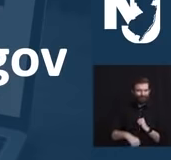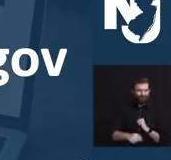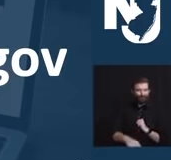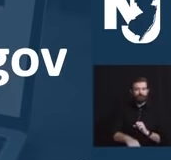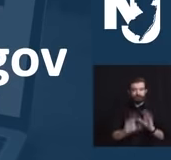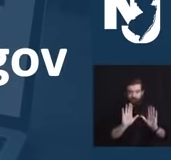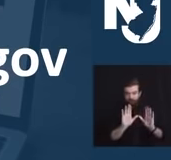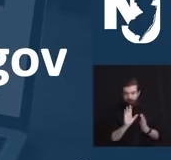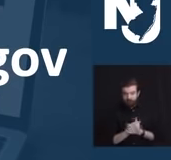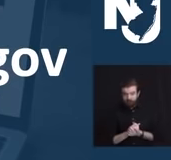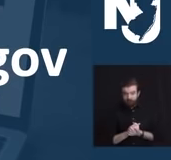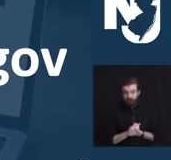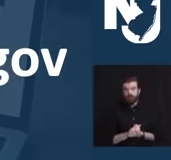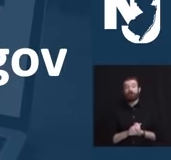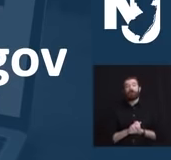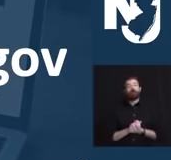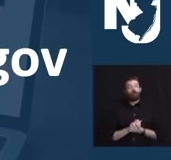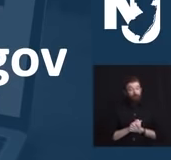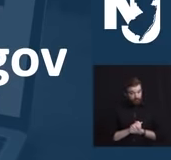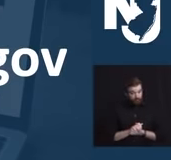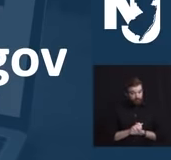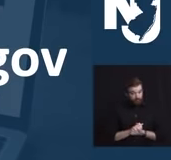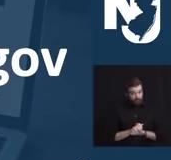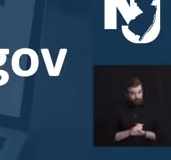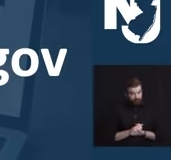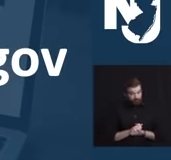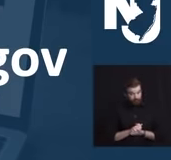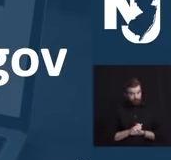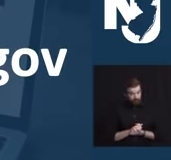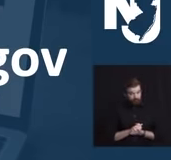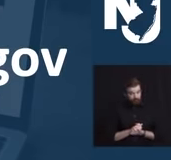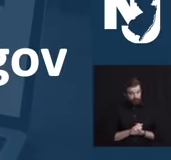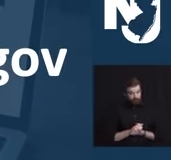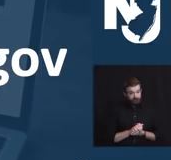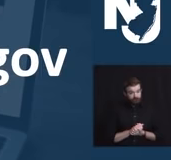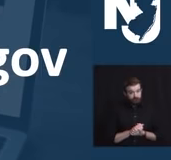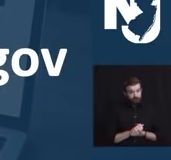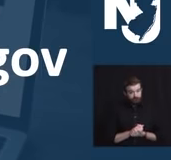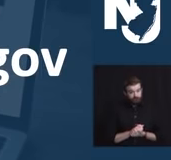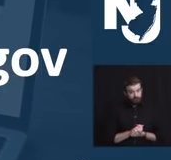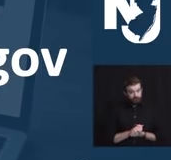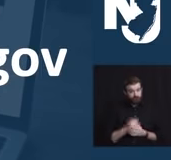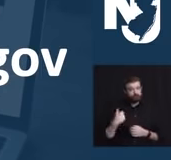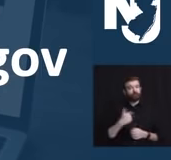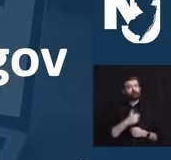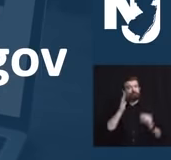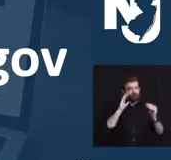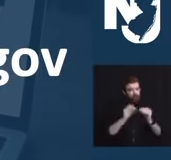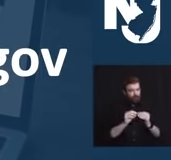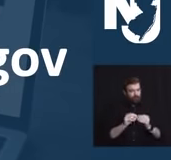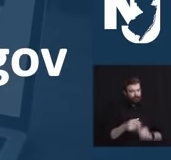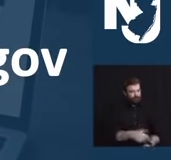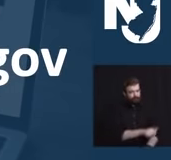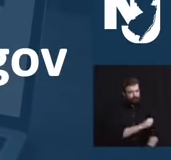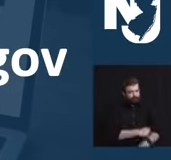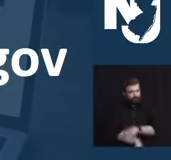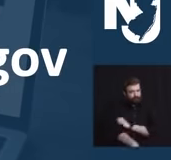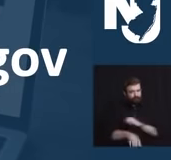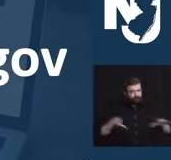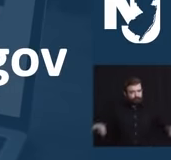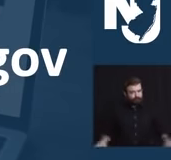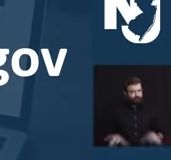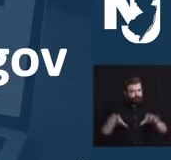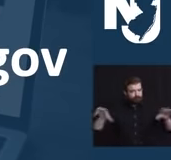track, we are going to also put into overdrive our work to make sure that we do everything we possibly